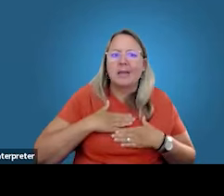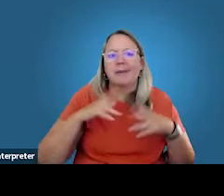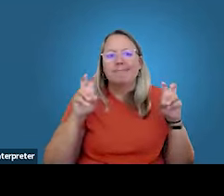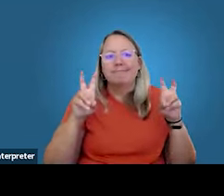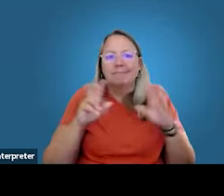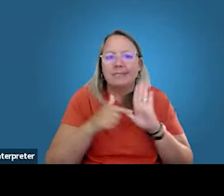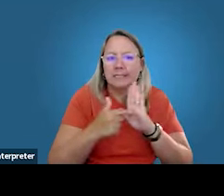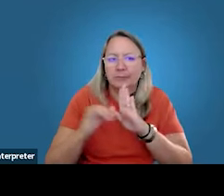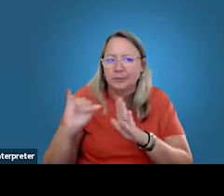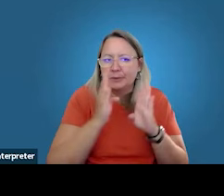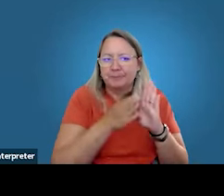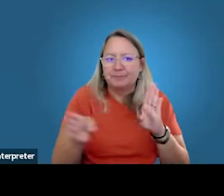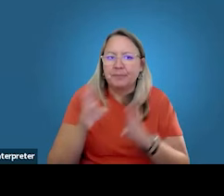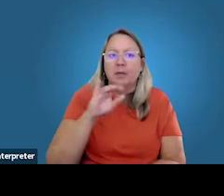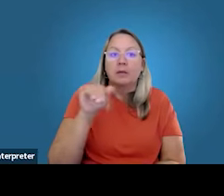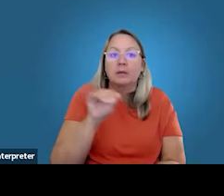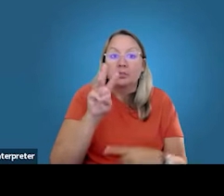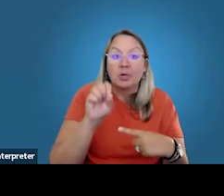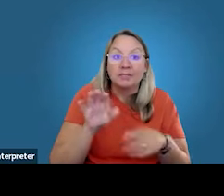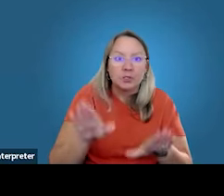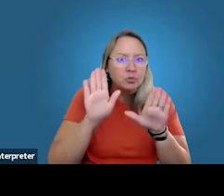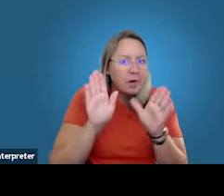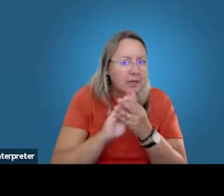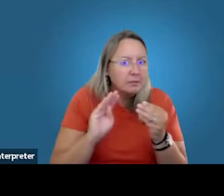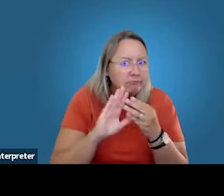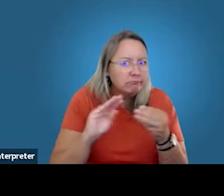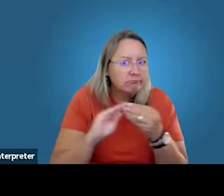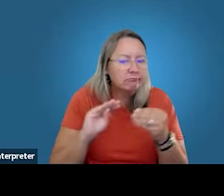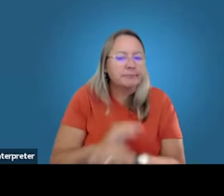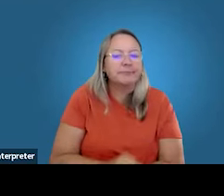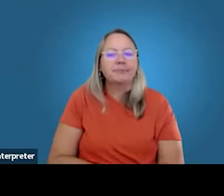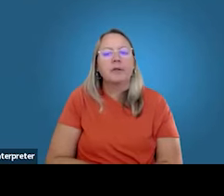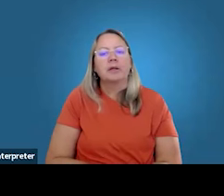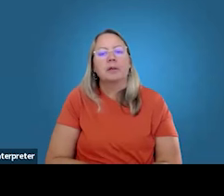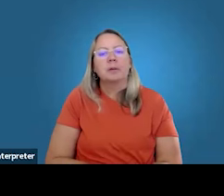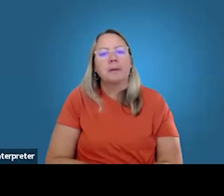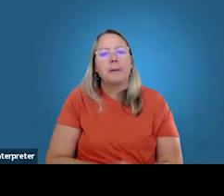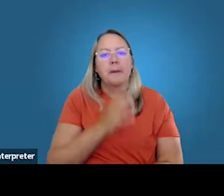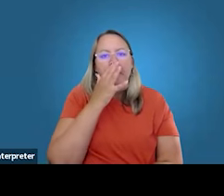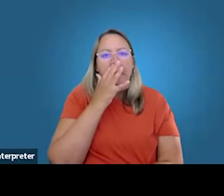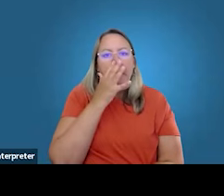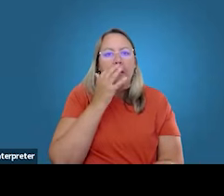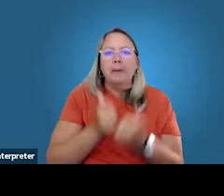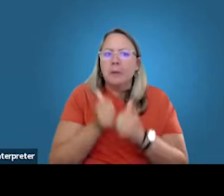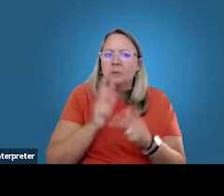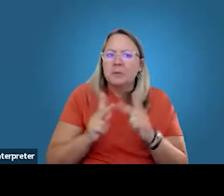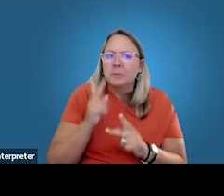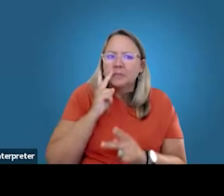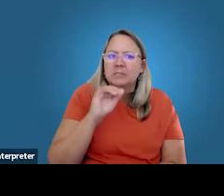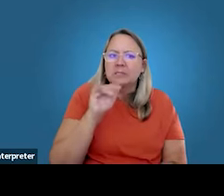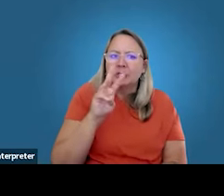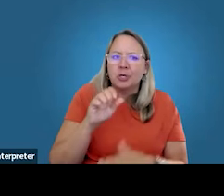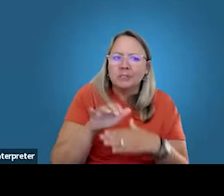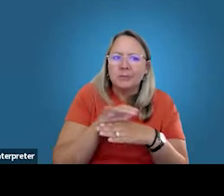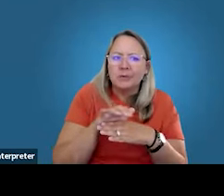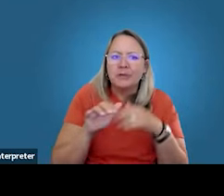through today. Jaws is a great example of storytelling. So I'm assuming most people on the call probably will have seen Jaws. And if you haven't,